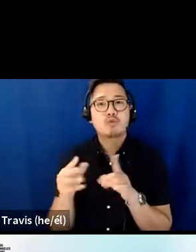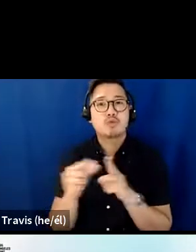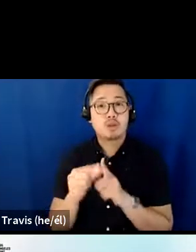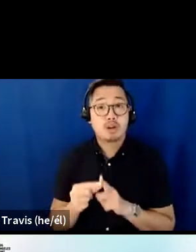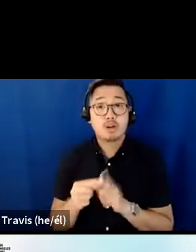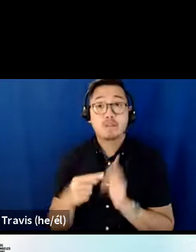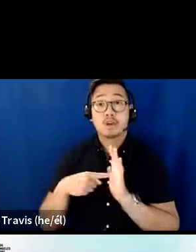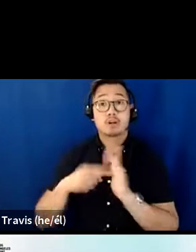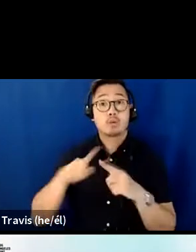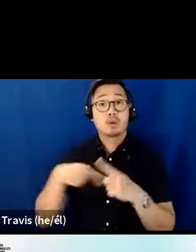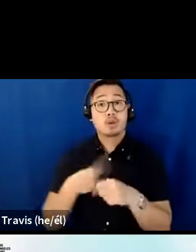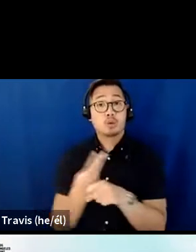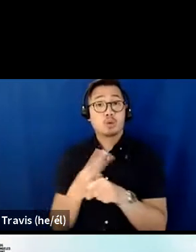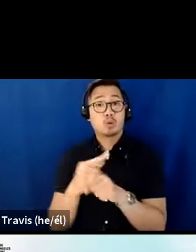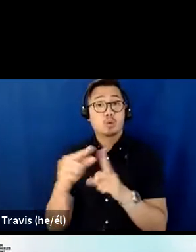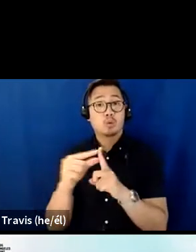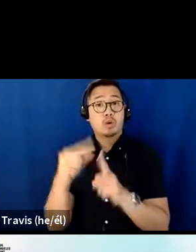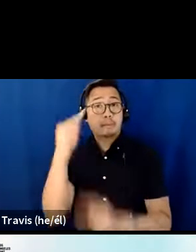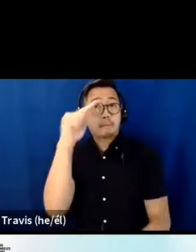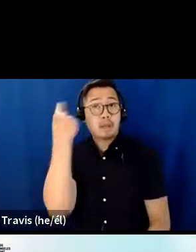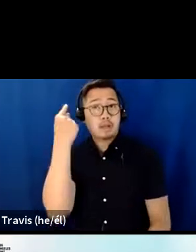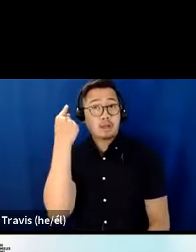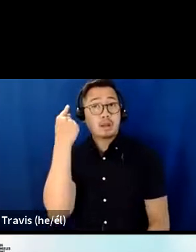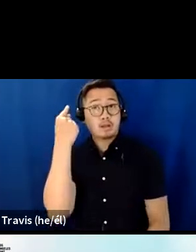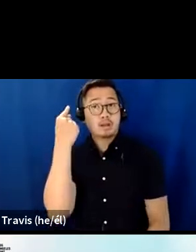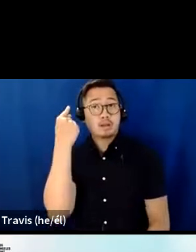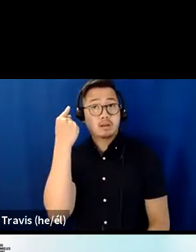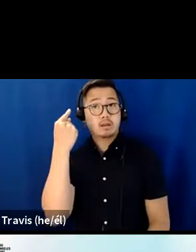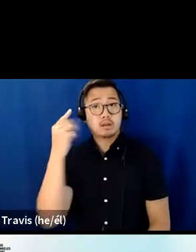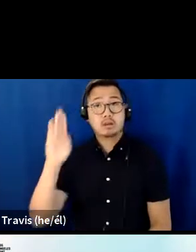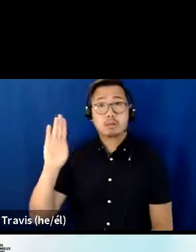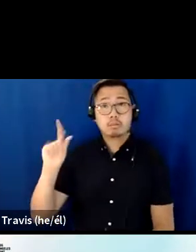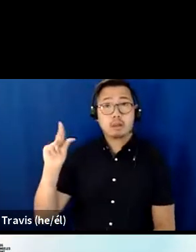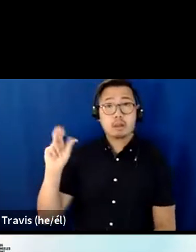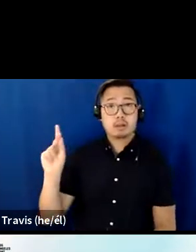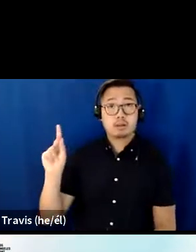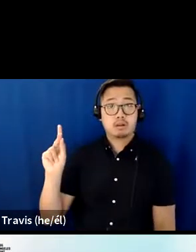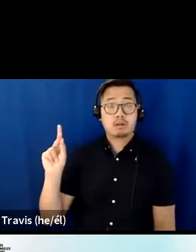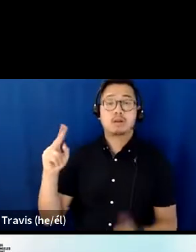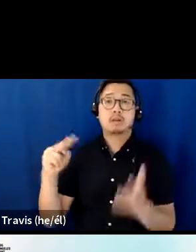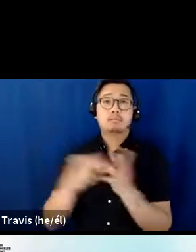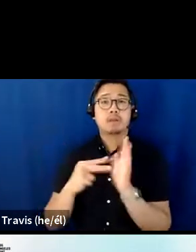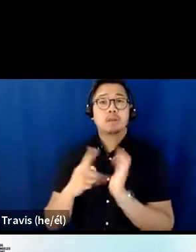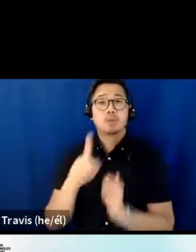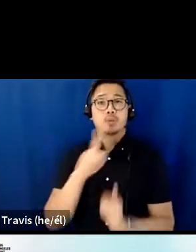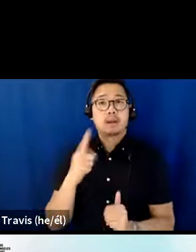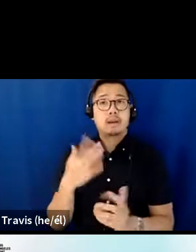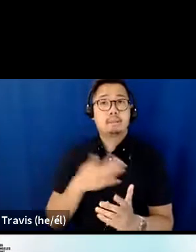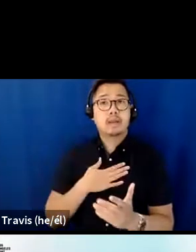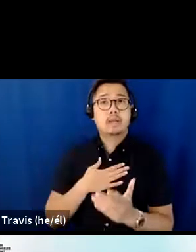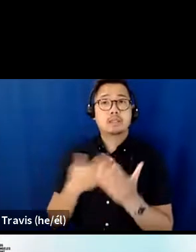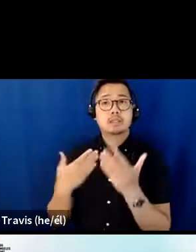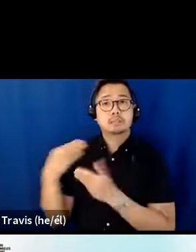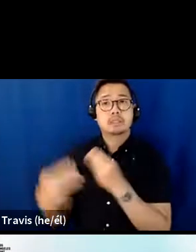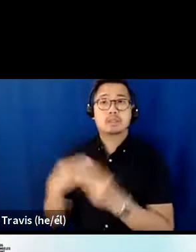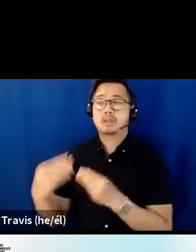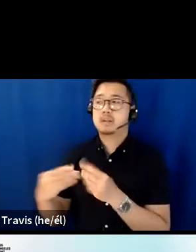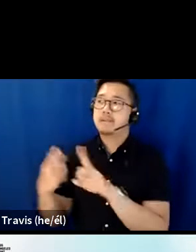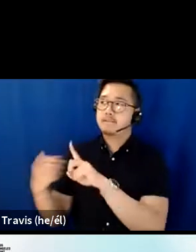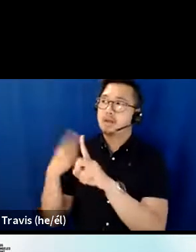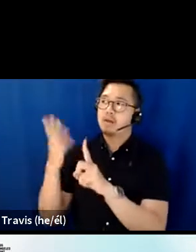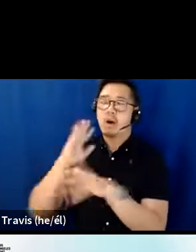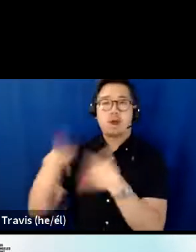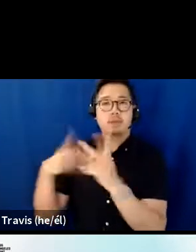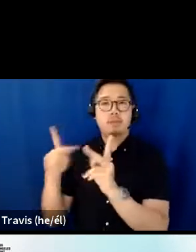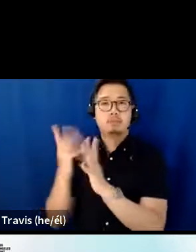word Black, for me, I'll take it from Black, means that I am claiming my descendants from the mid-Atlantic slave trade of those of us